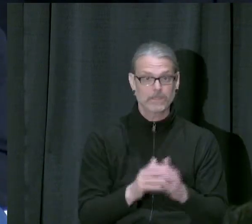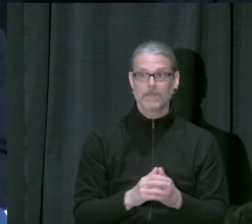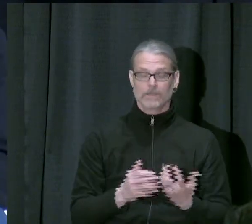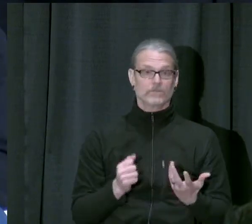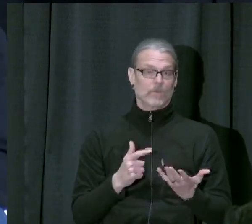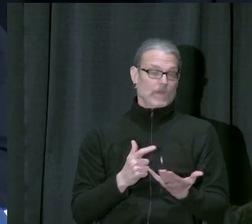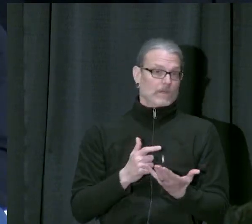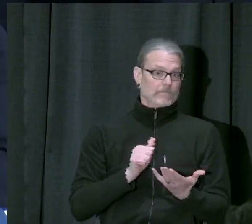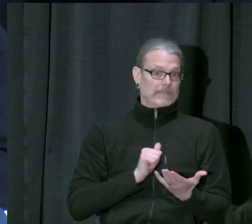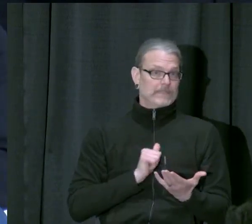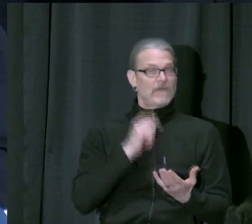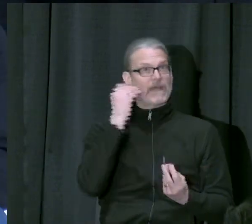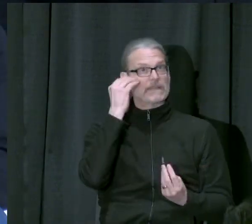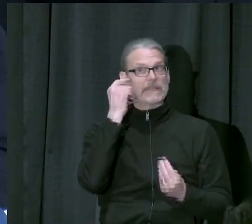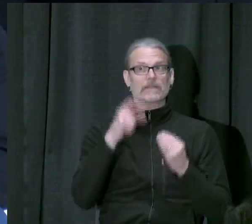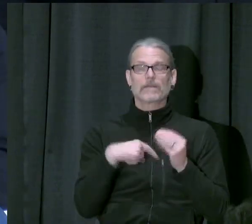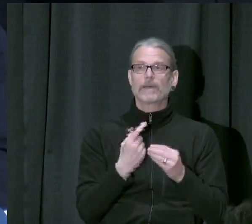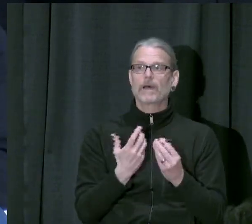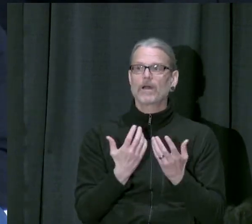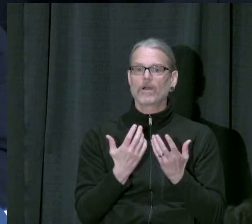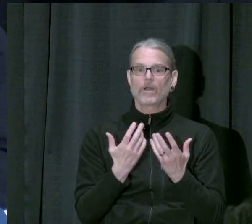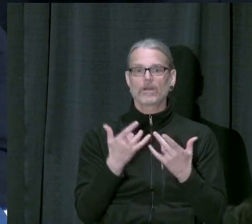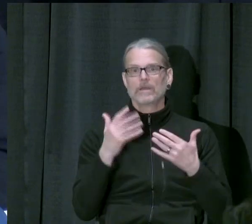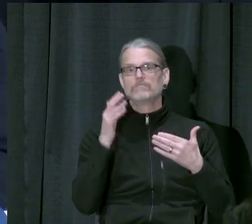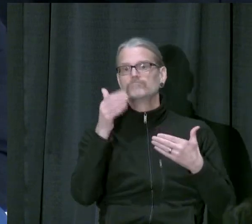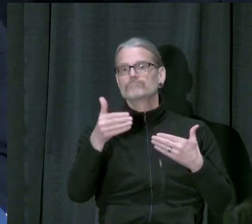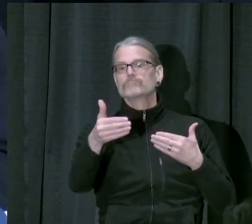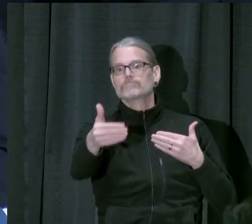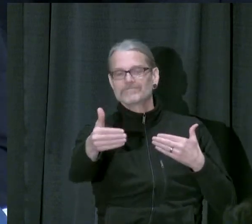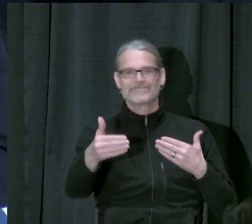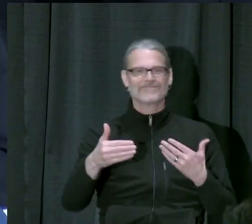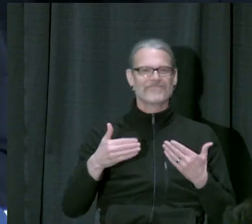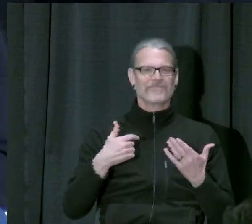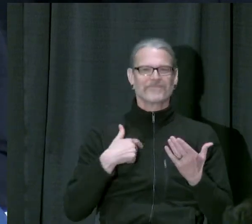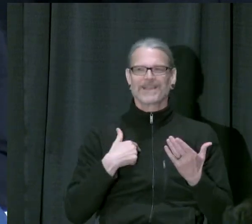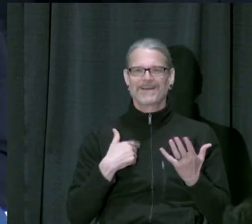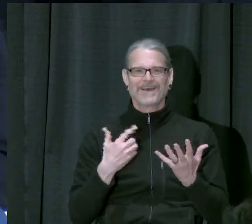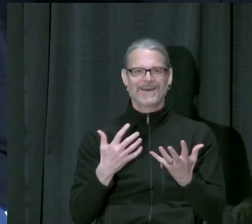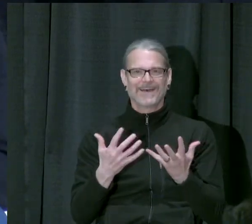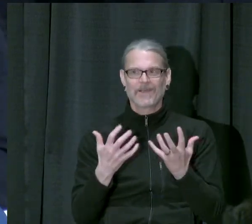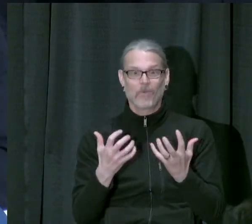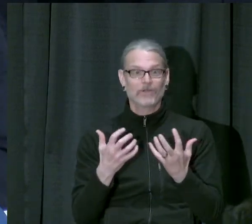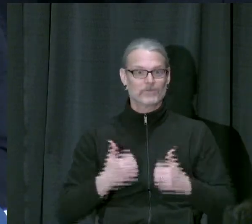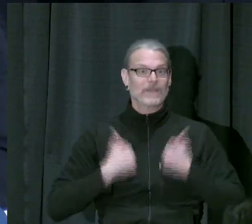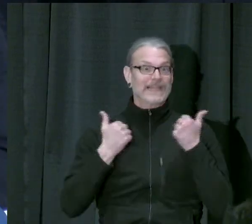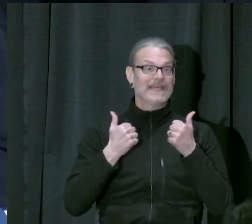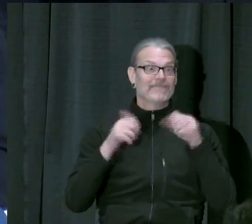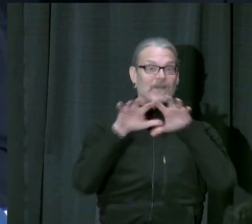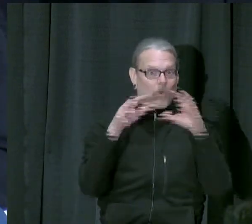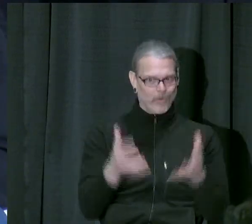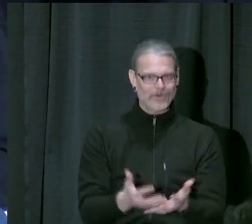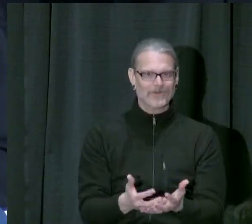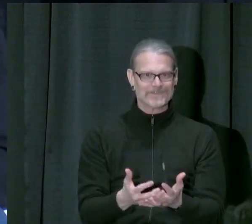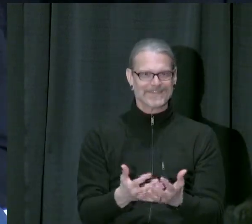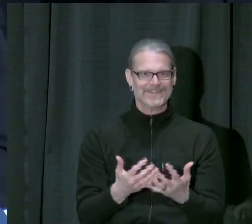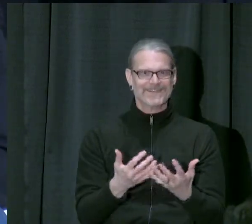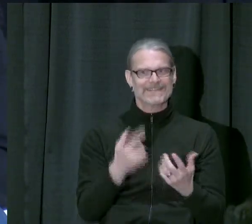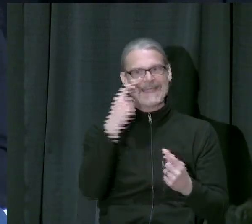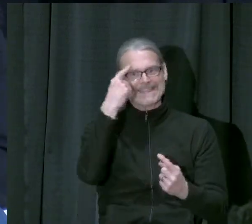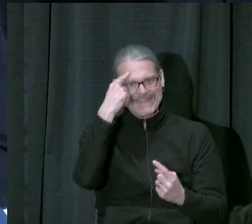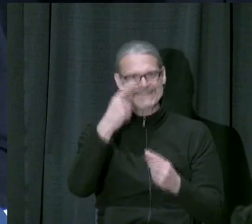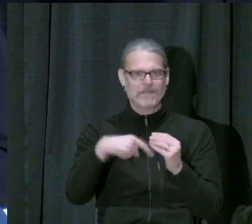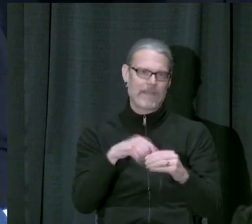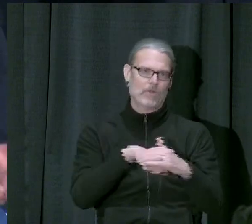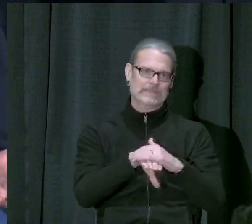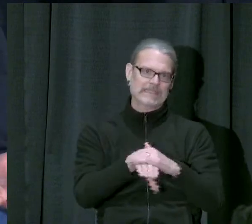think a lot about a not so far distant future in which I will want to be living in a world that thinks more about accessibility,